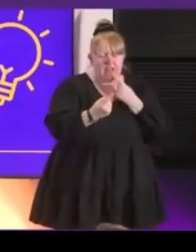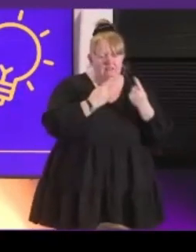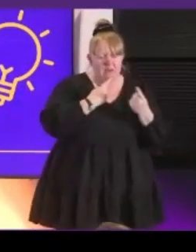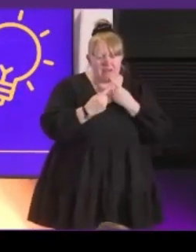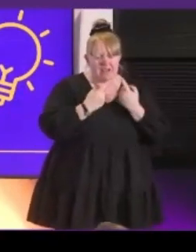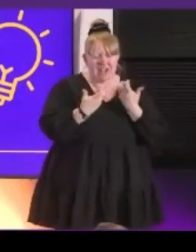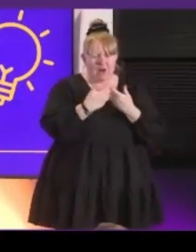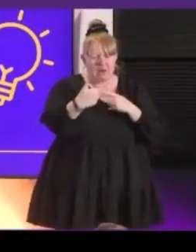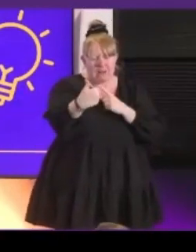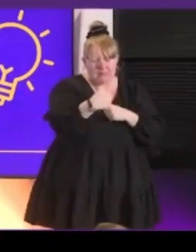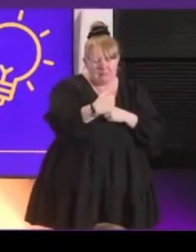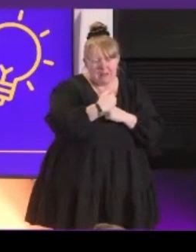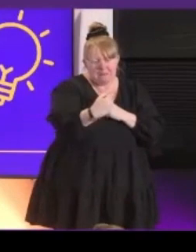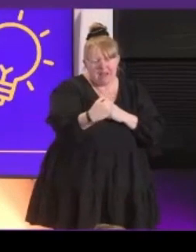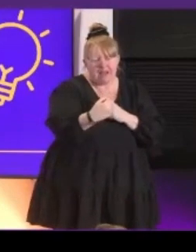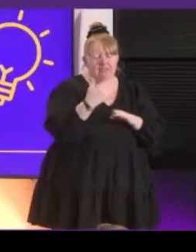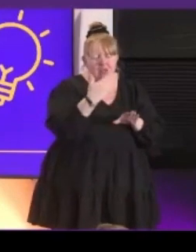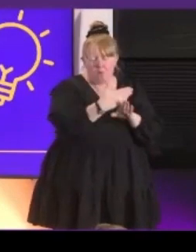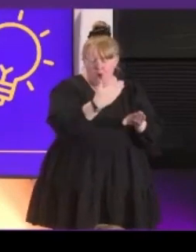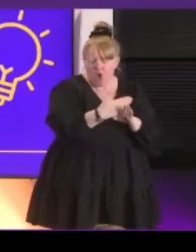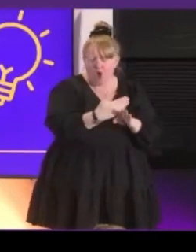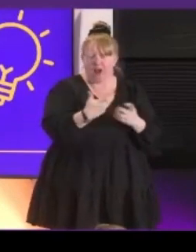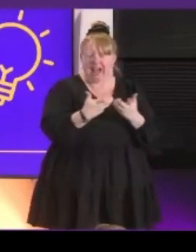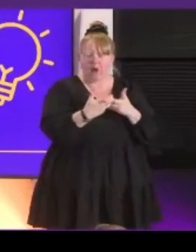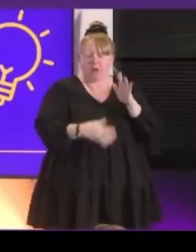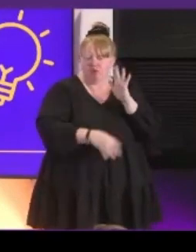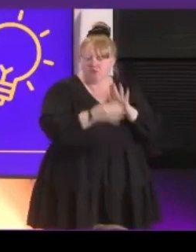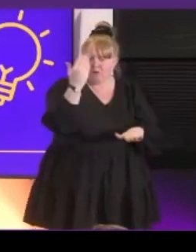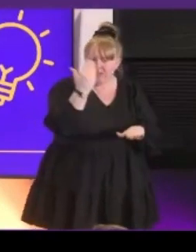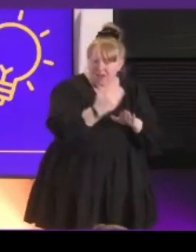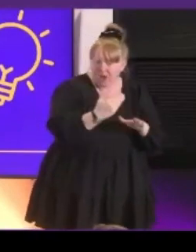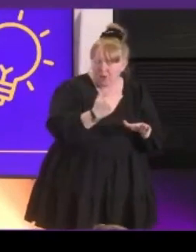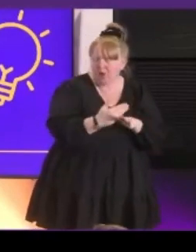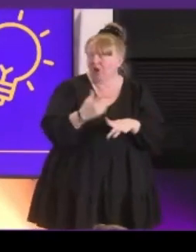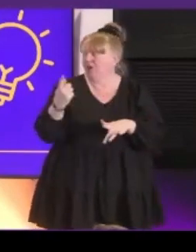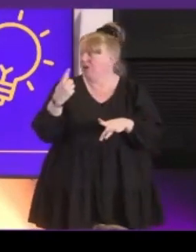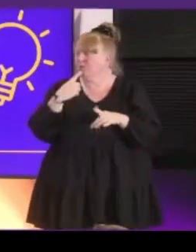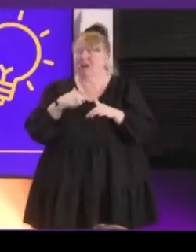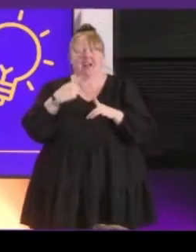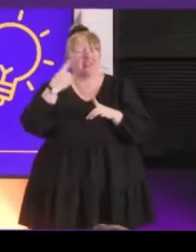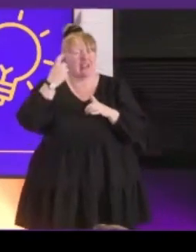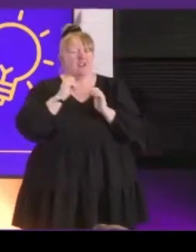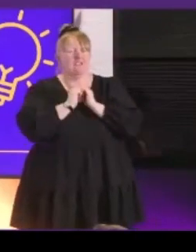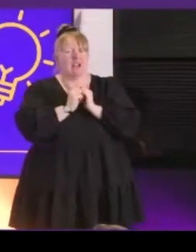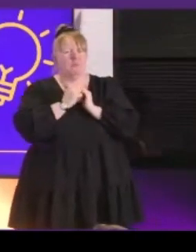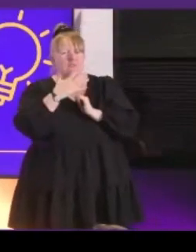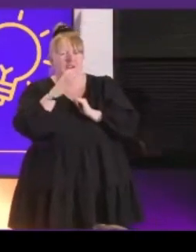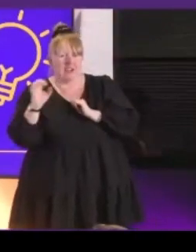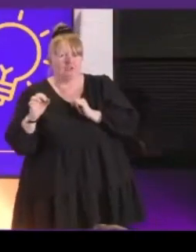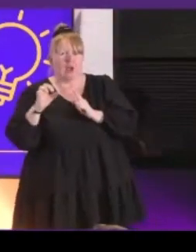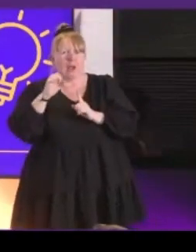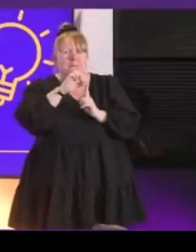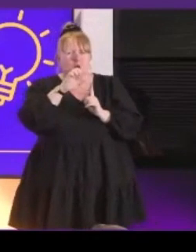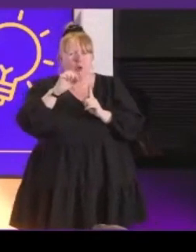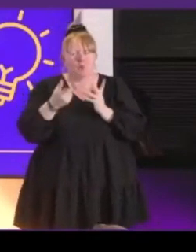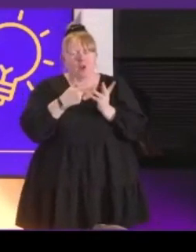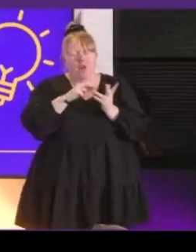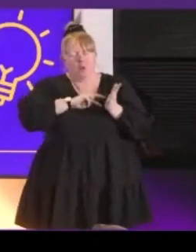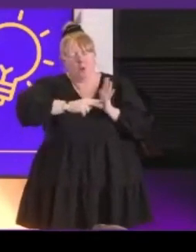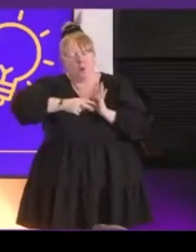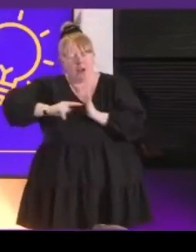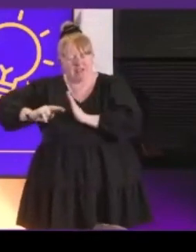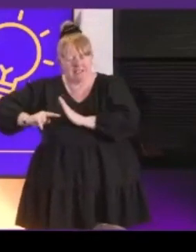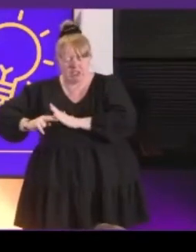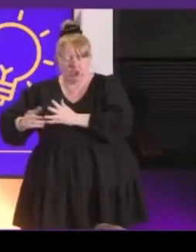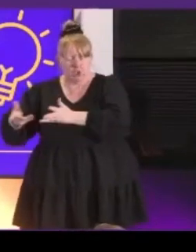affects their work. And this is why when I listen to the Valuable 500 and Purple and other organisations, you give